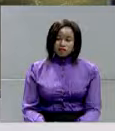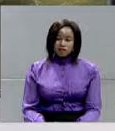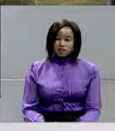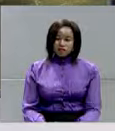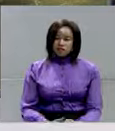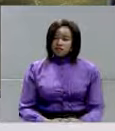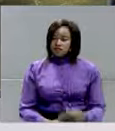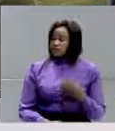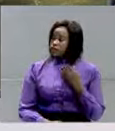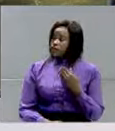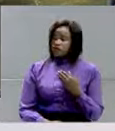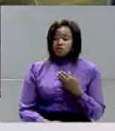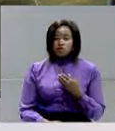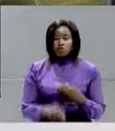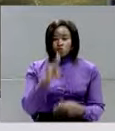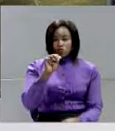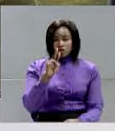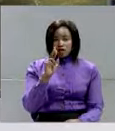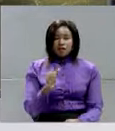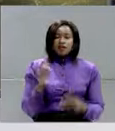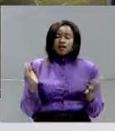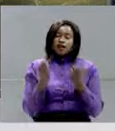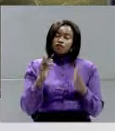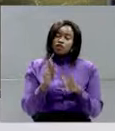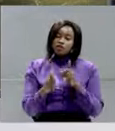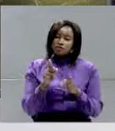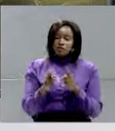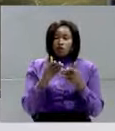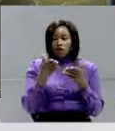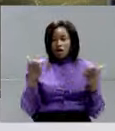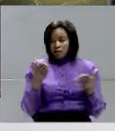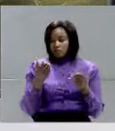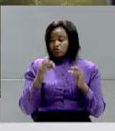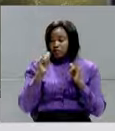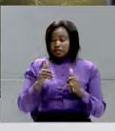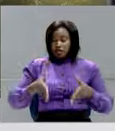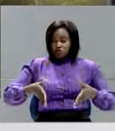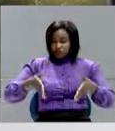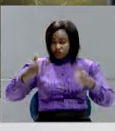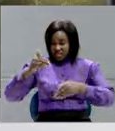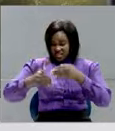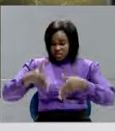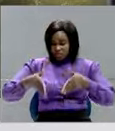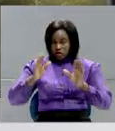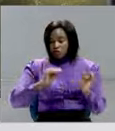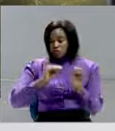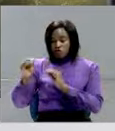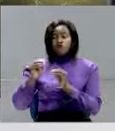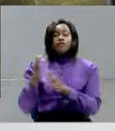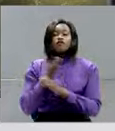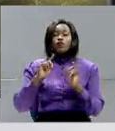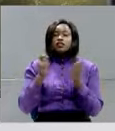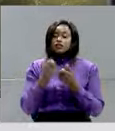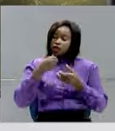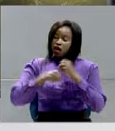Thank you, Dennis Igoa. You know, it's encouraging people who have been quashed on road reserves to vacate before the enforcement team comes into action in